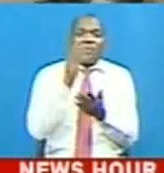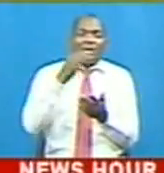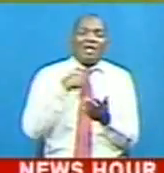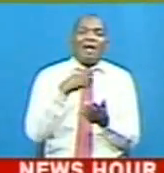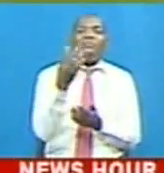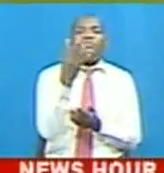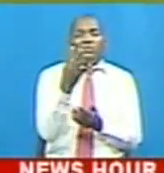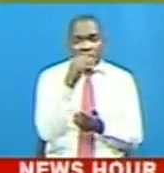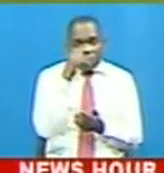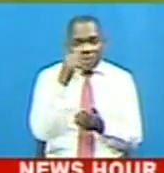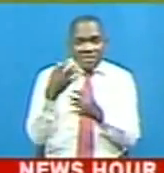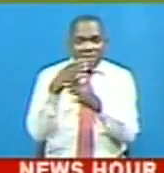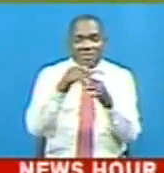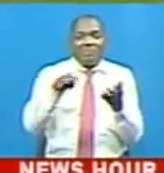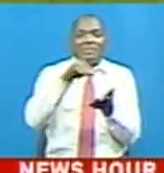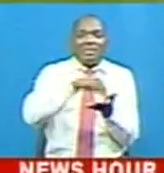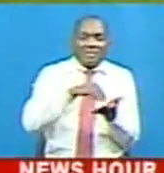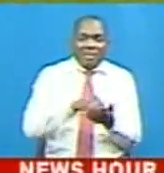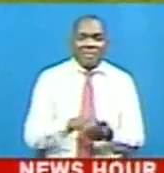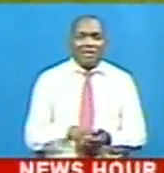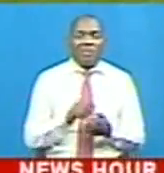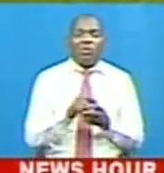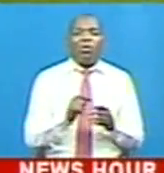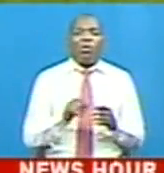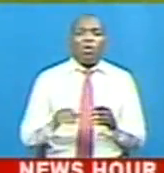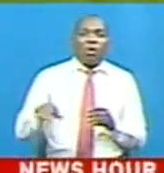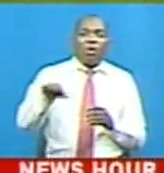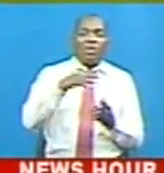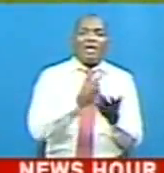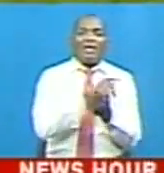Ghana will have four distribution centers